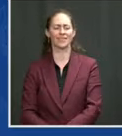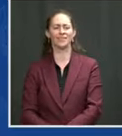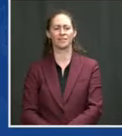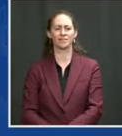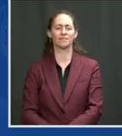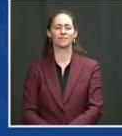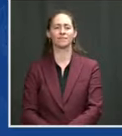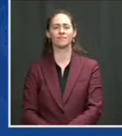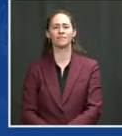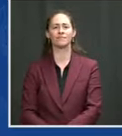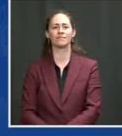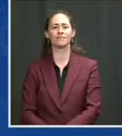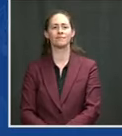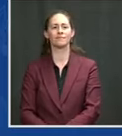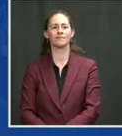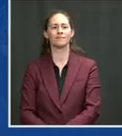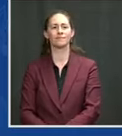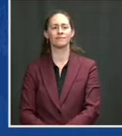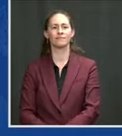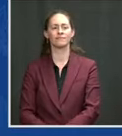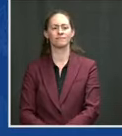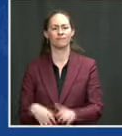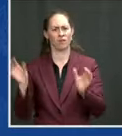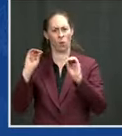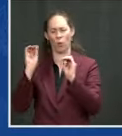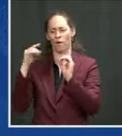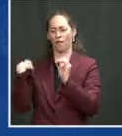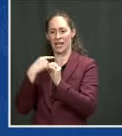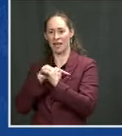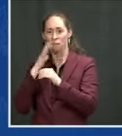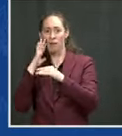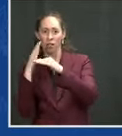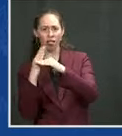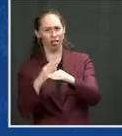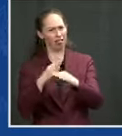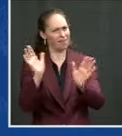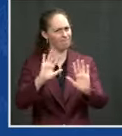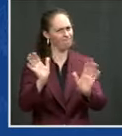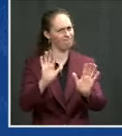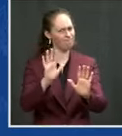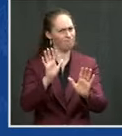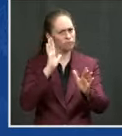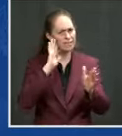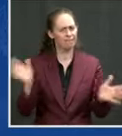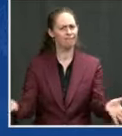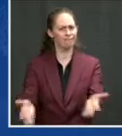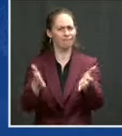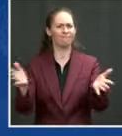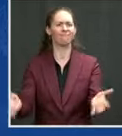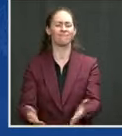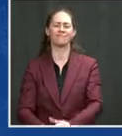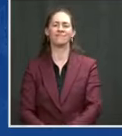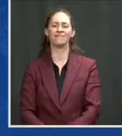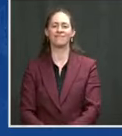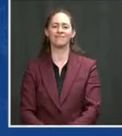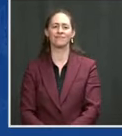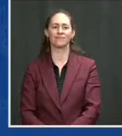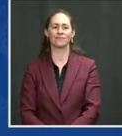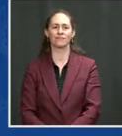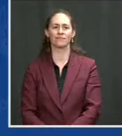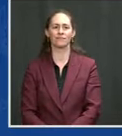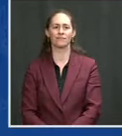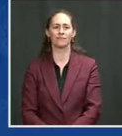and not get in the way. I know occasionally, you know, when I, I got some criticism when I decided we were going